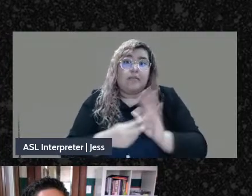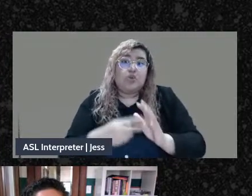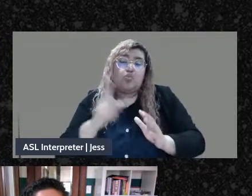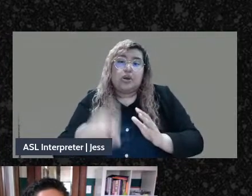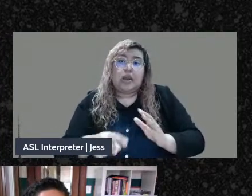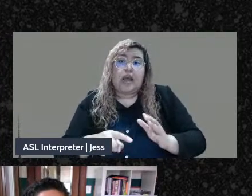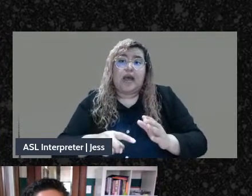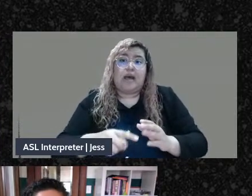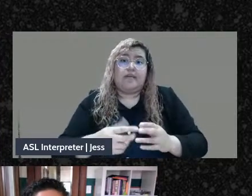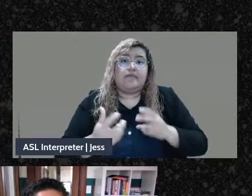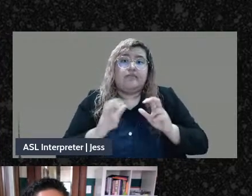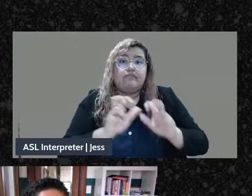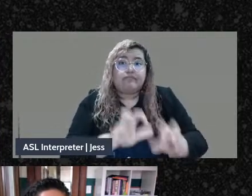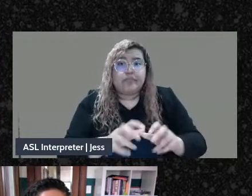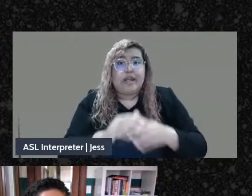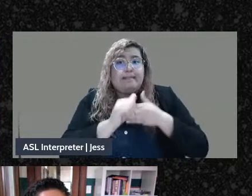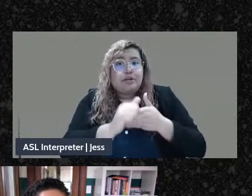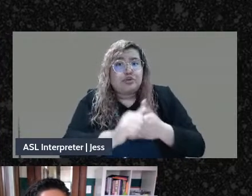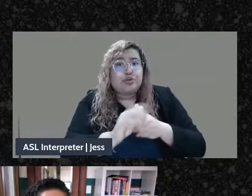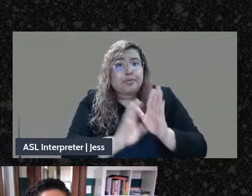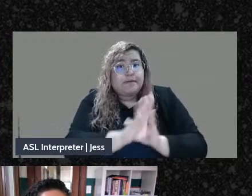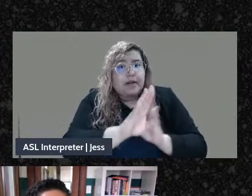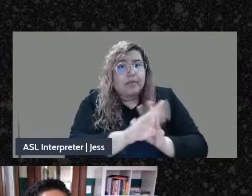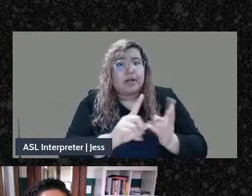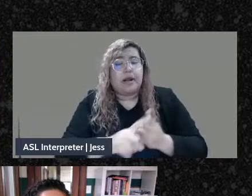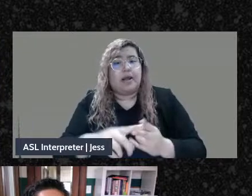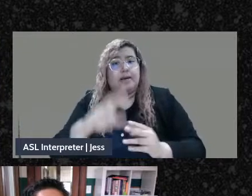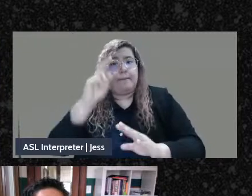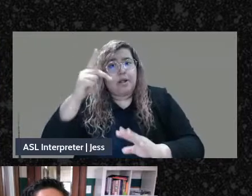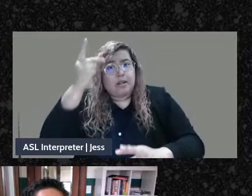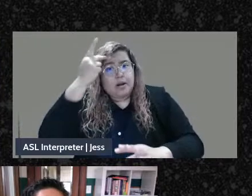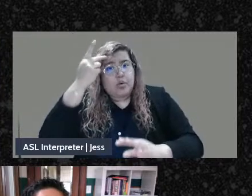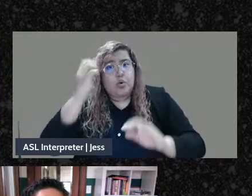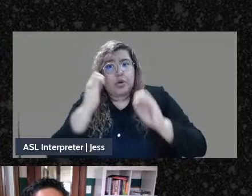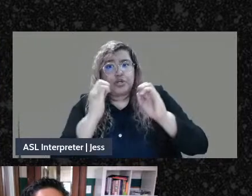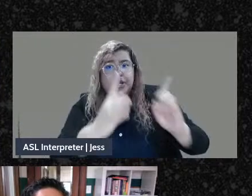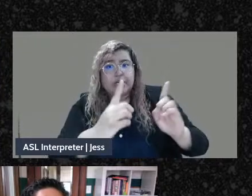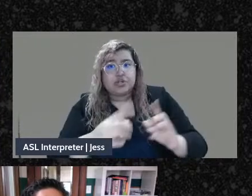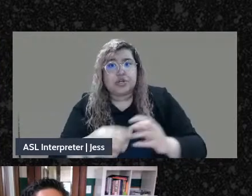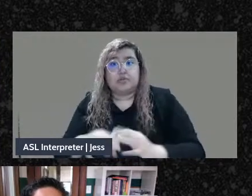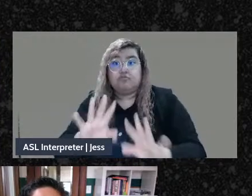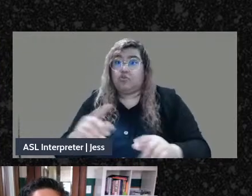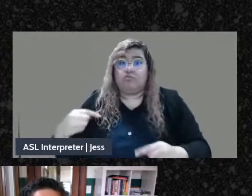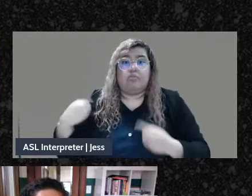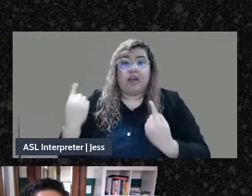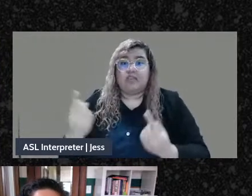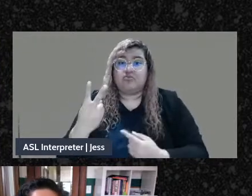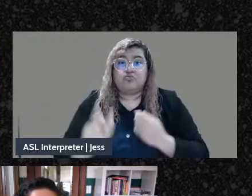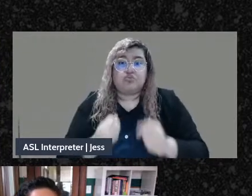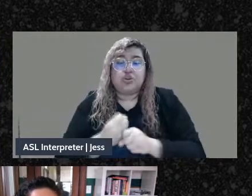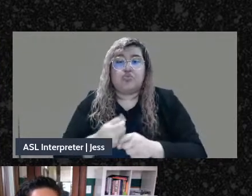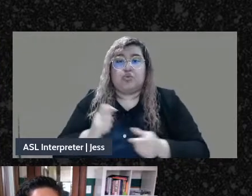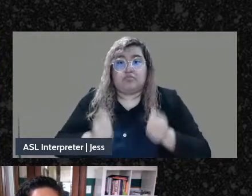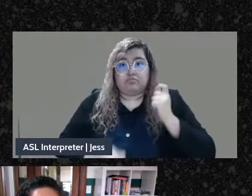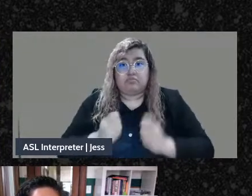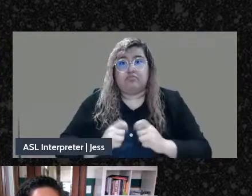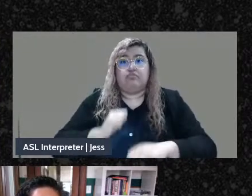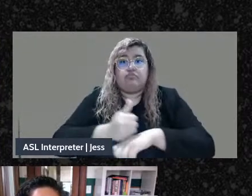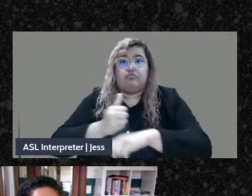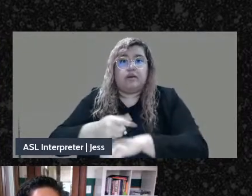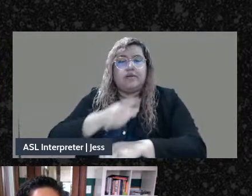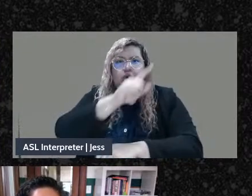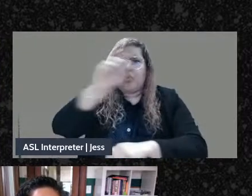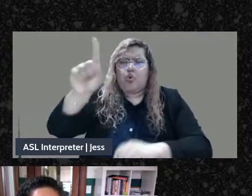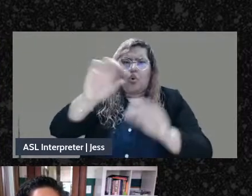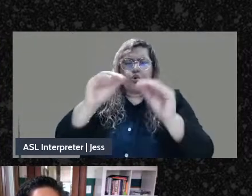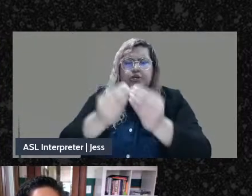so for the past like 2 years, we've just been a lot of adapting and building. And shout out to like the organizations I've been a part of who have been